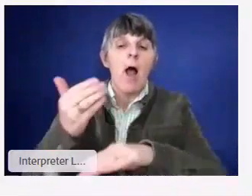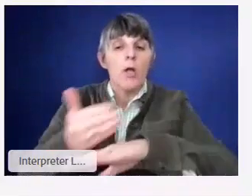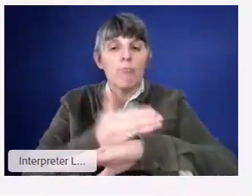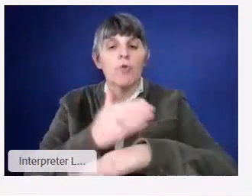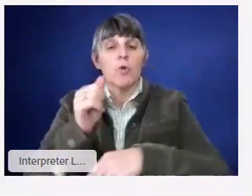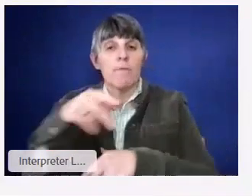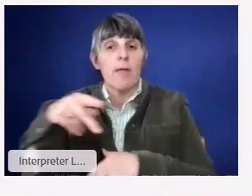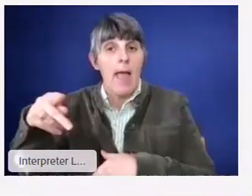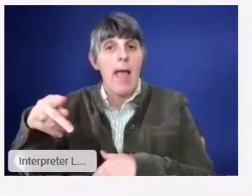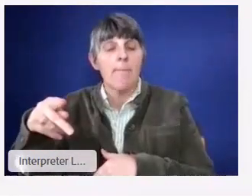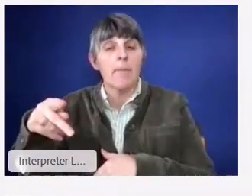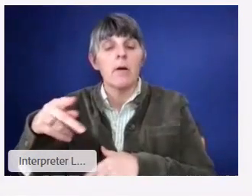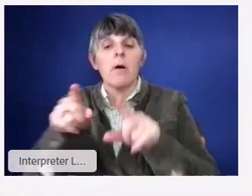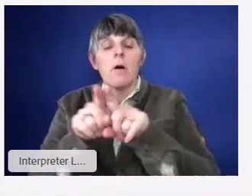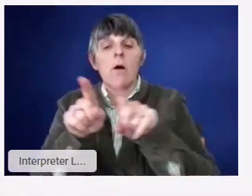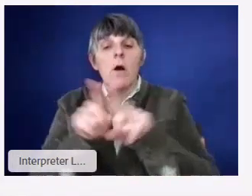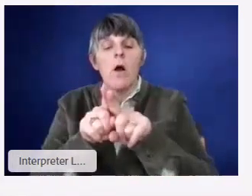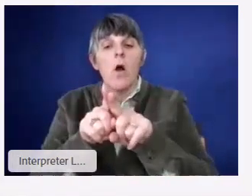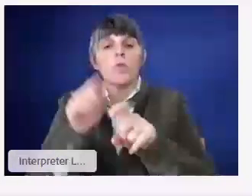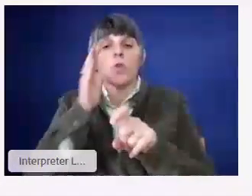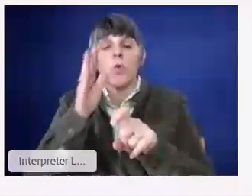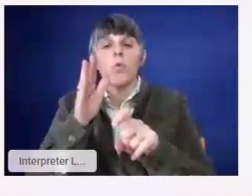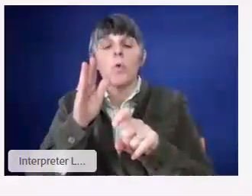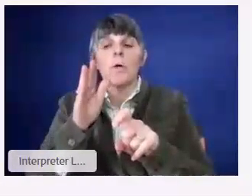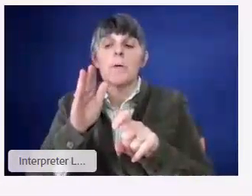app. In addition,